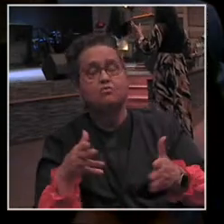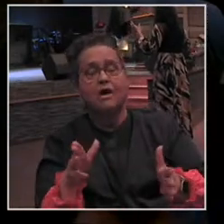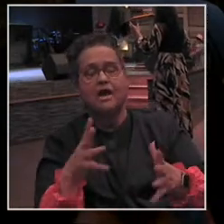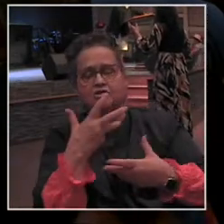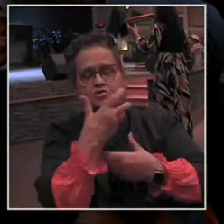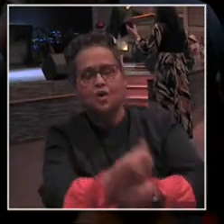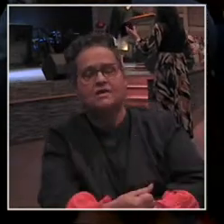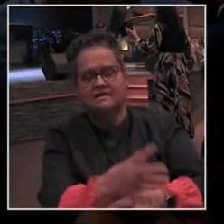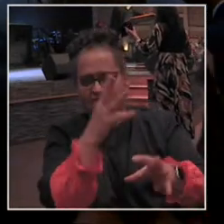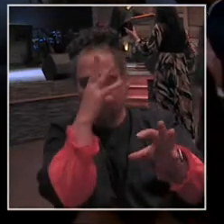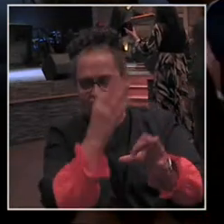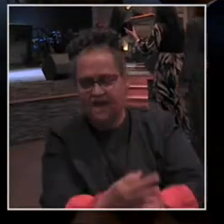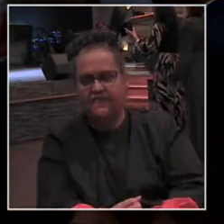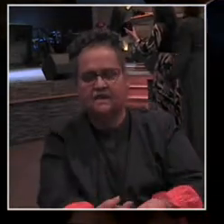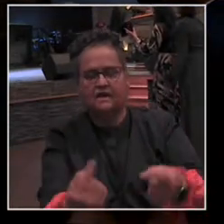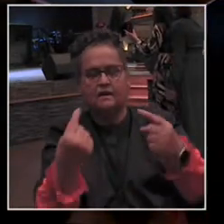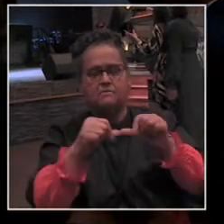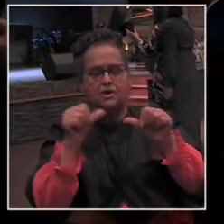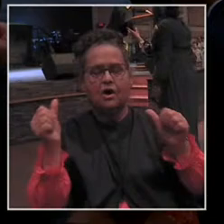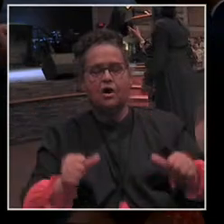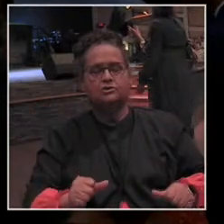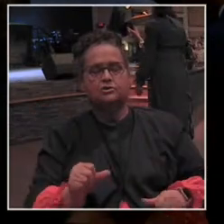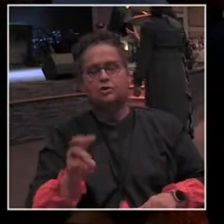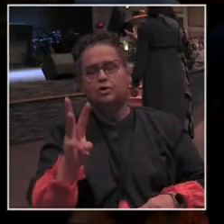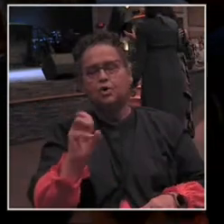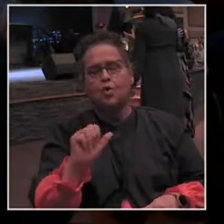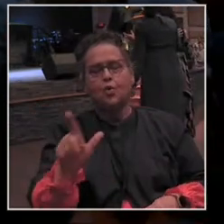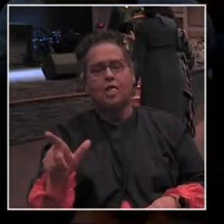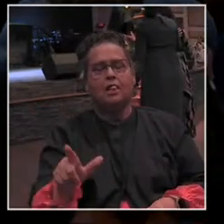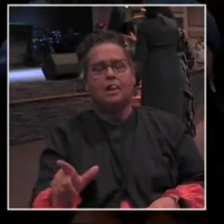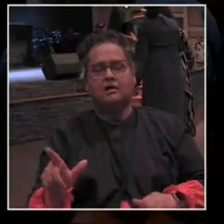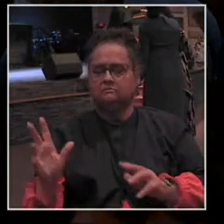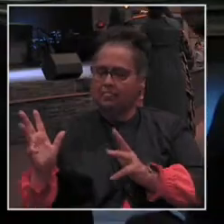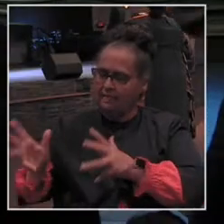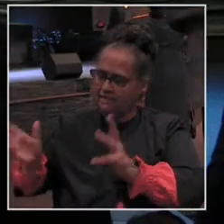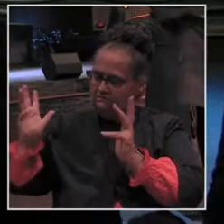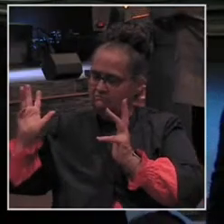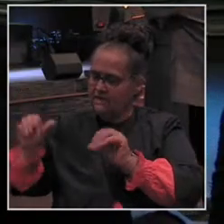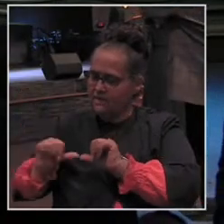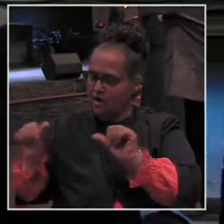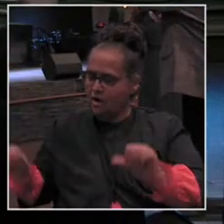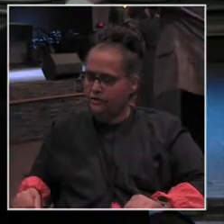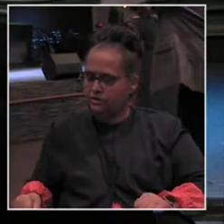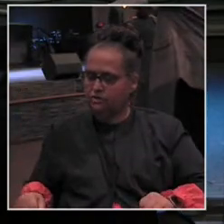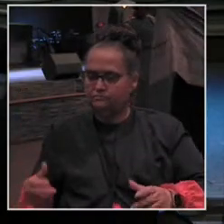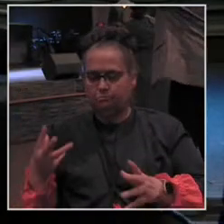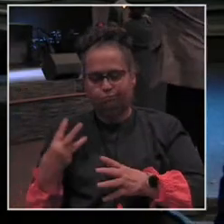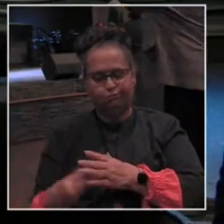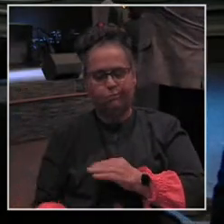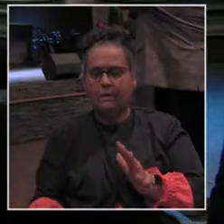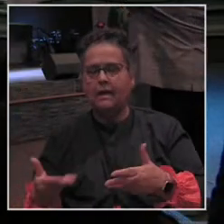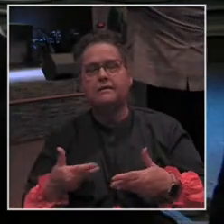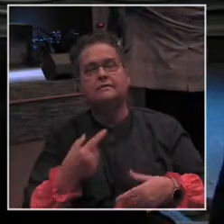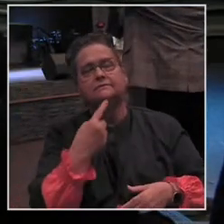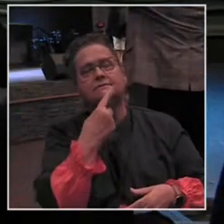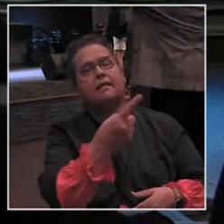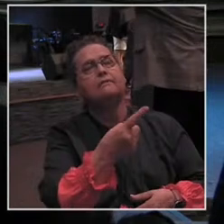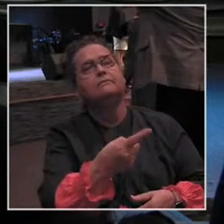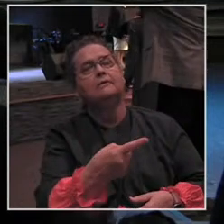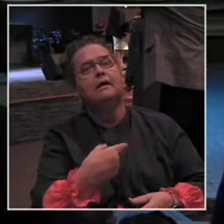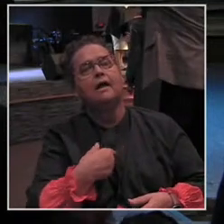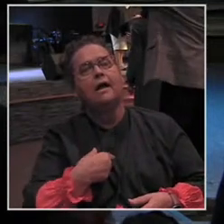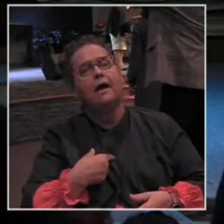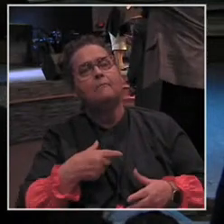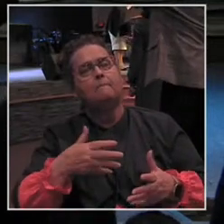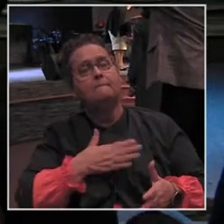have faith and come to this altar and put your will on it and die out and let it go and tell God, I'm laying my